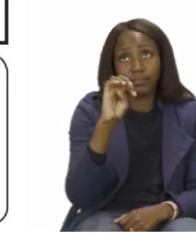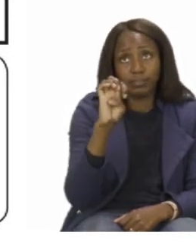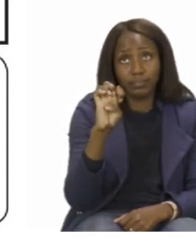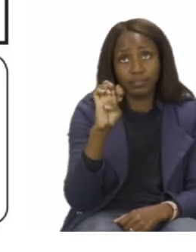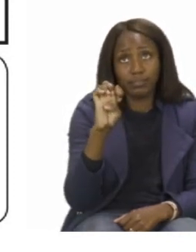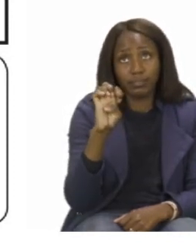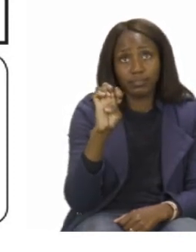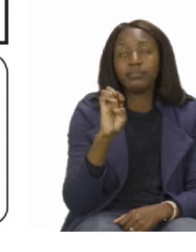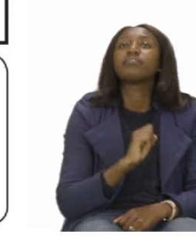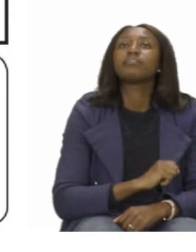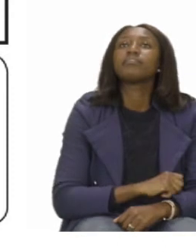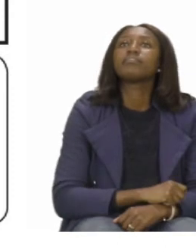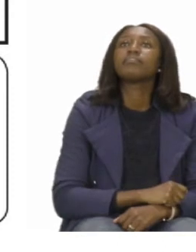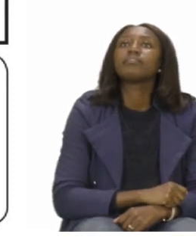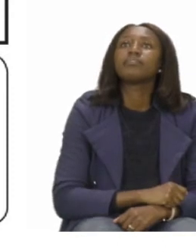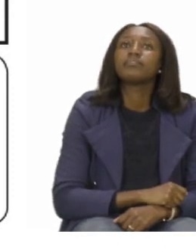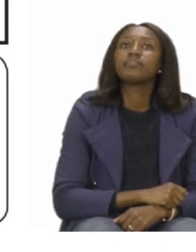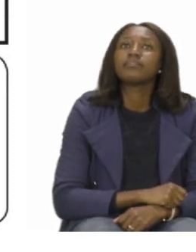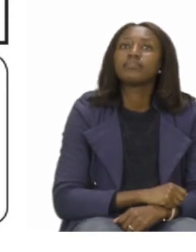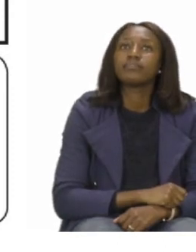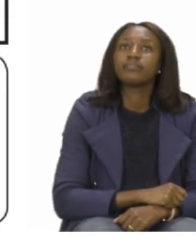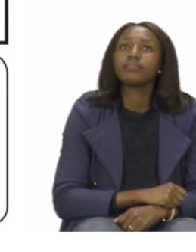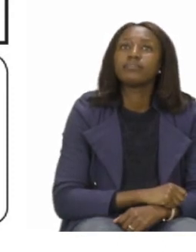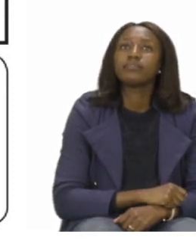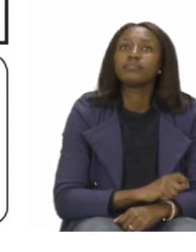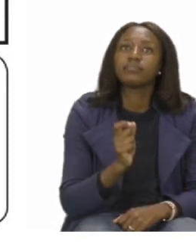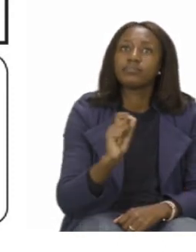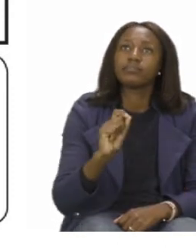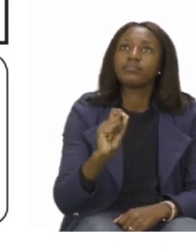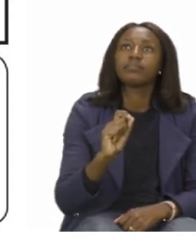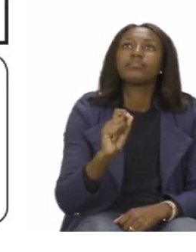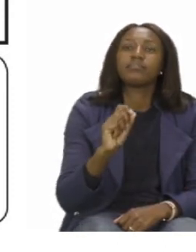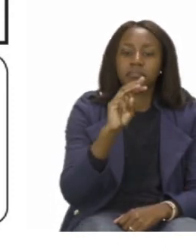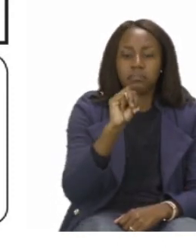So we say that bracelet is